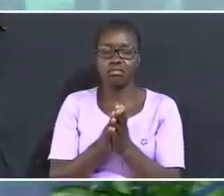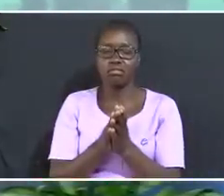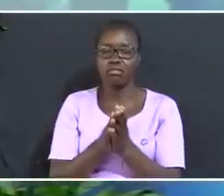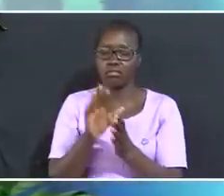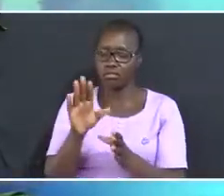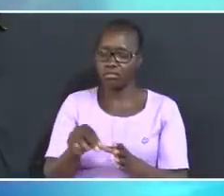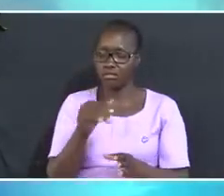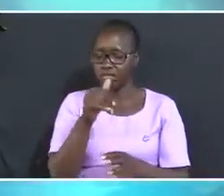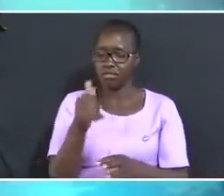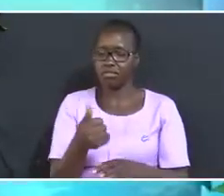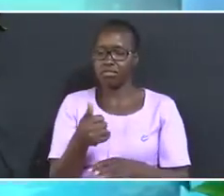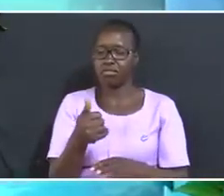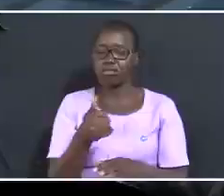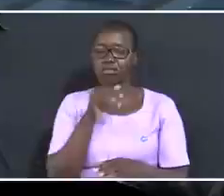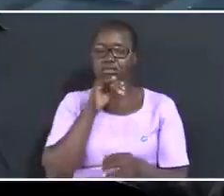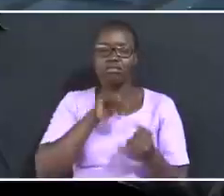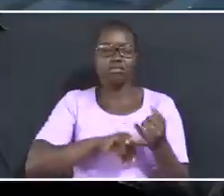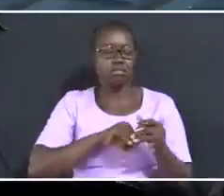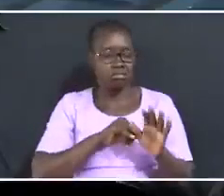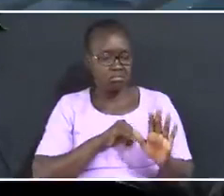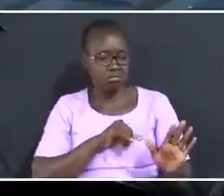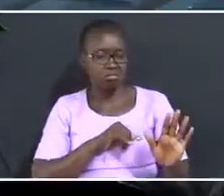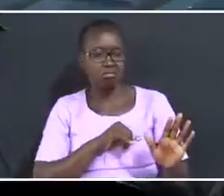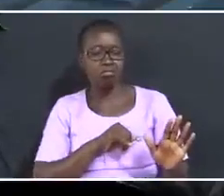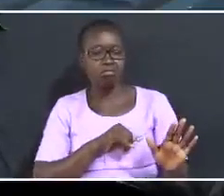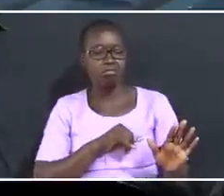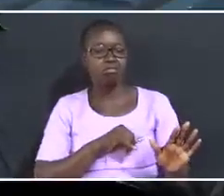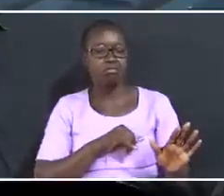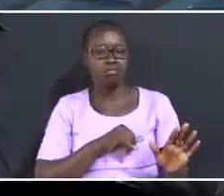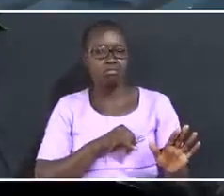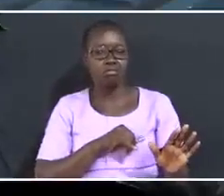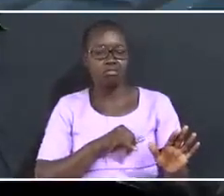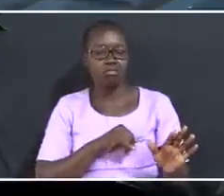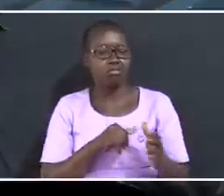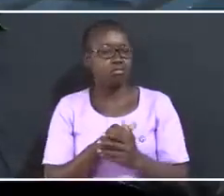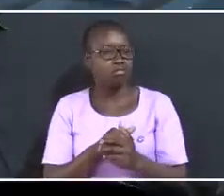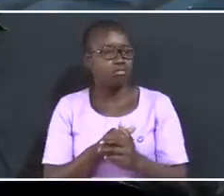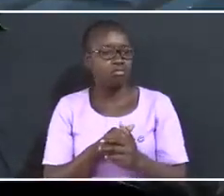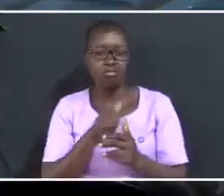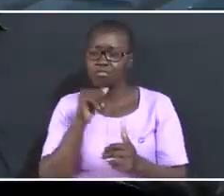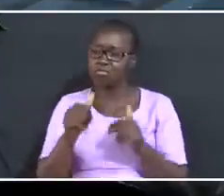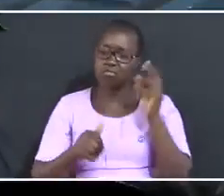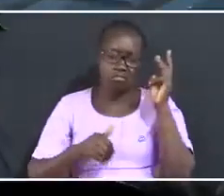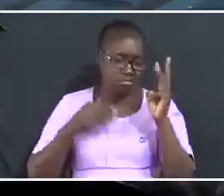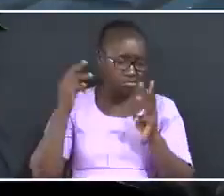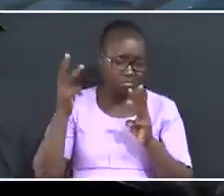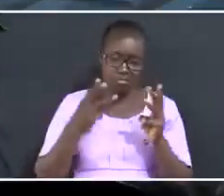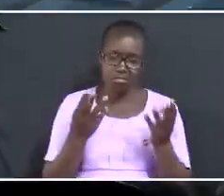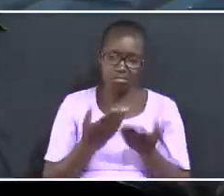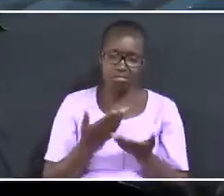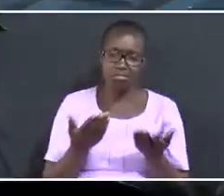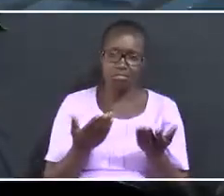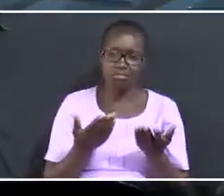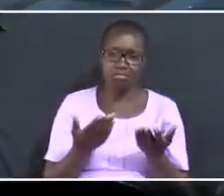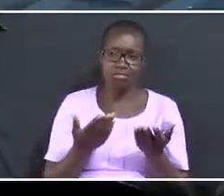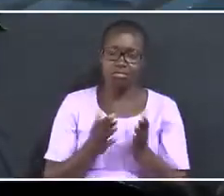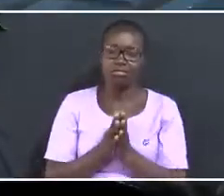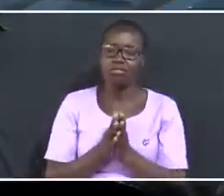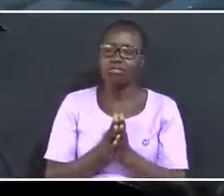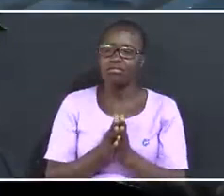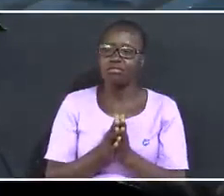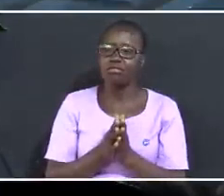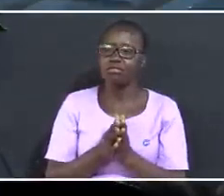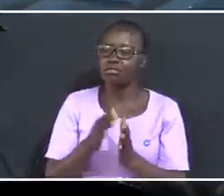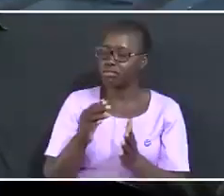took another to her husband. That is, just don't worry of the blame game. The woman made